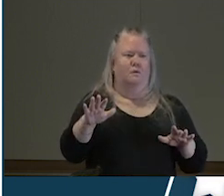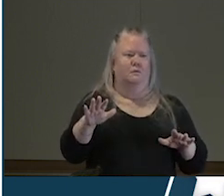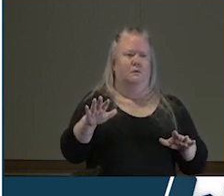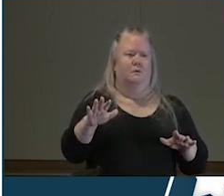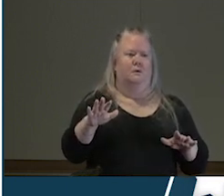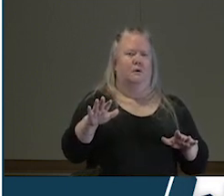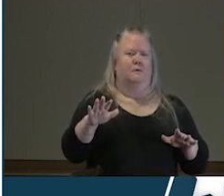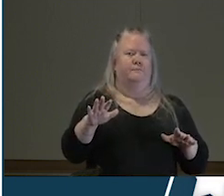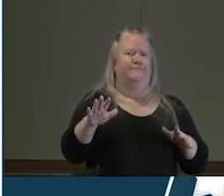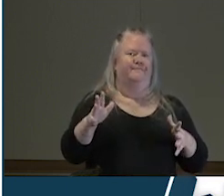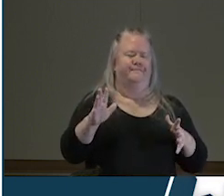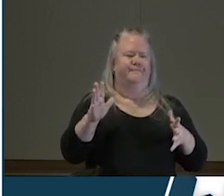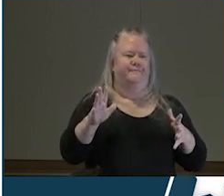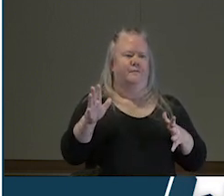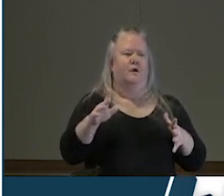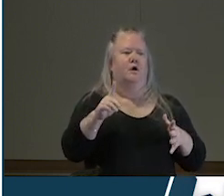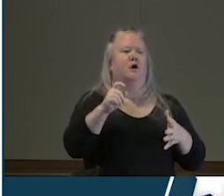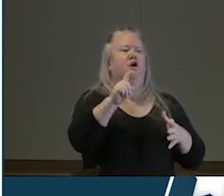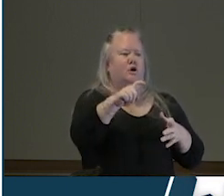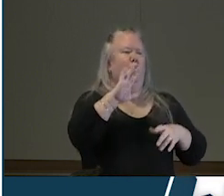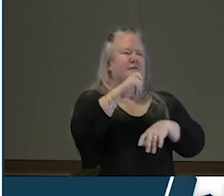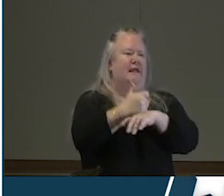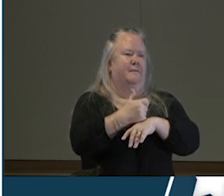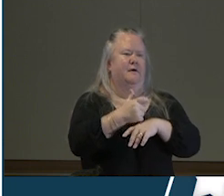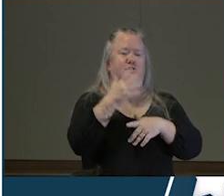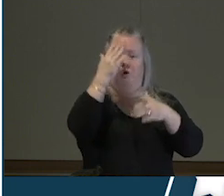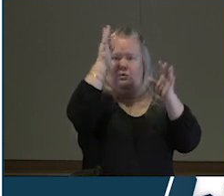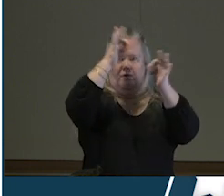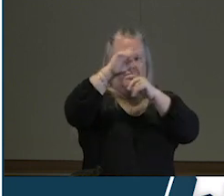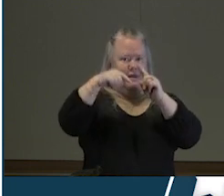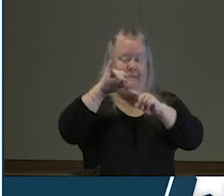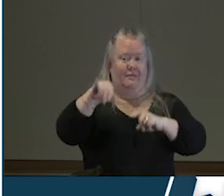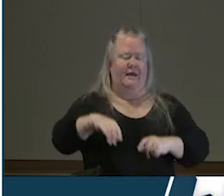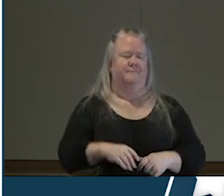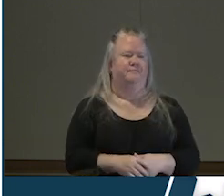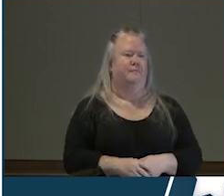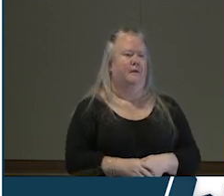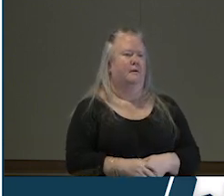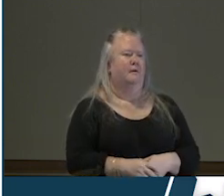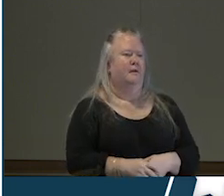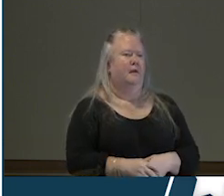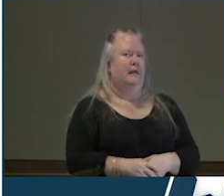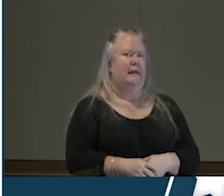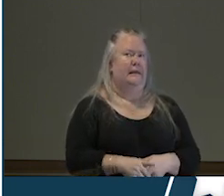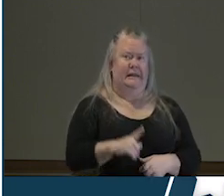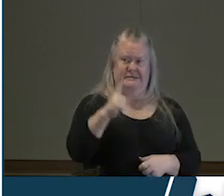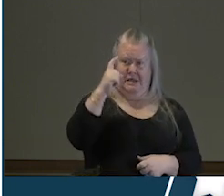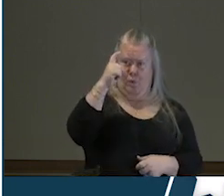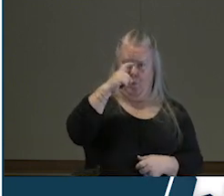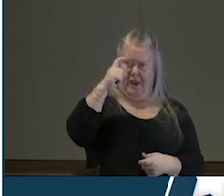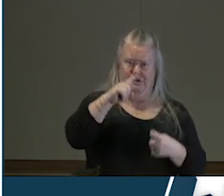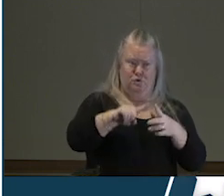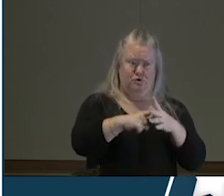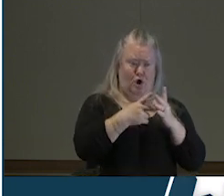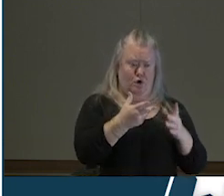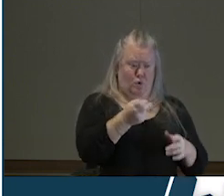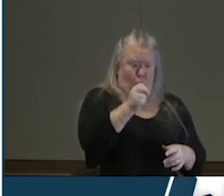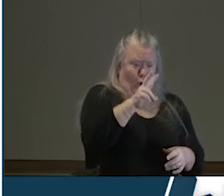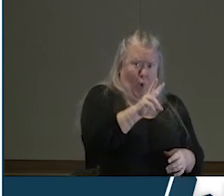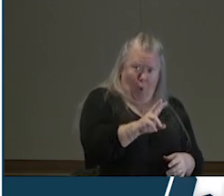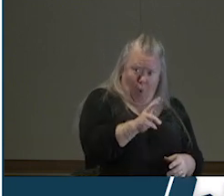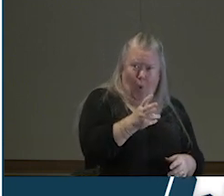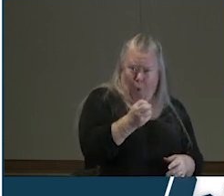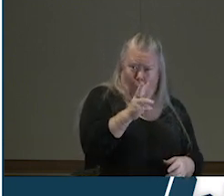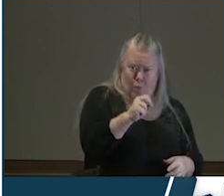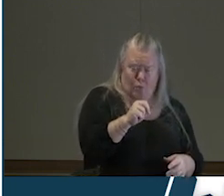like, all you need to know is it's set up, so you know nothing about it. Is it wiser to start your own, or if